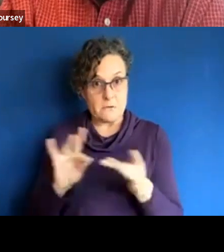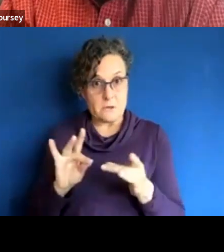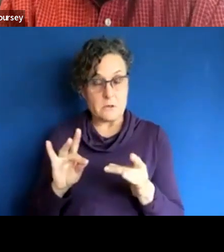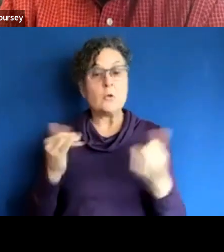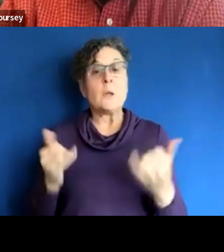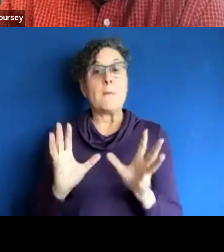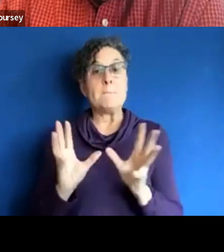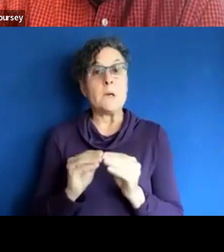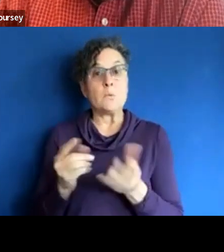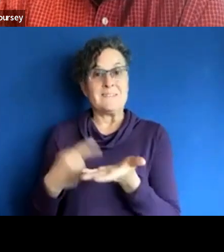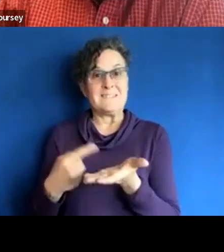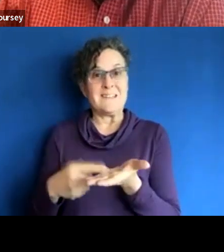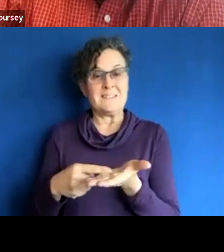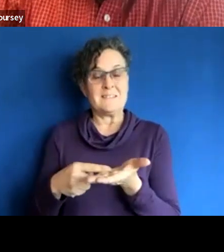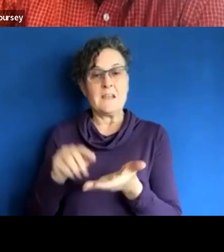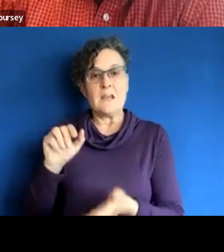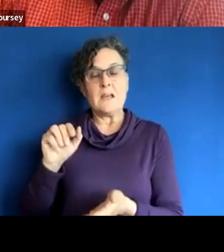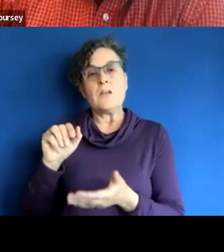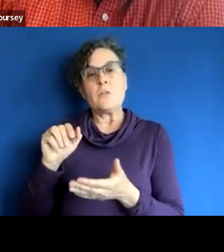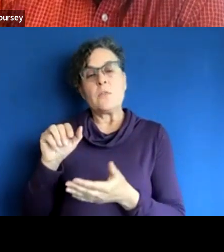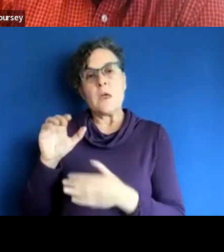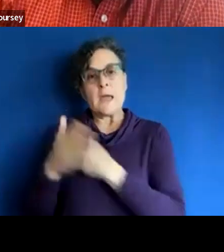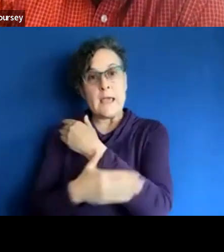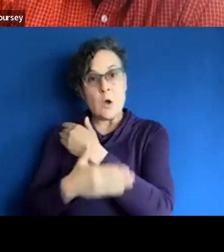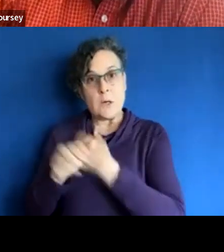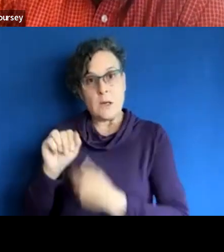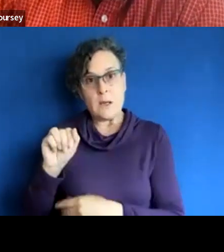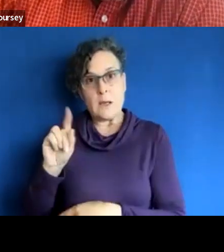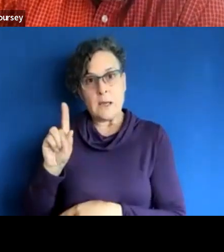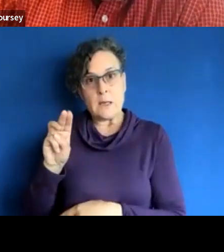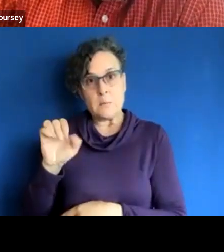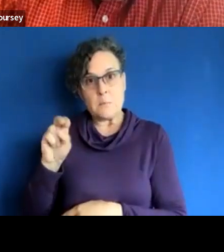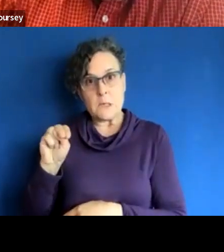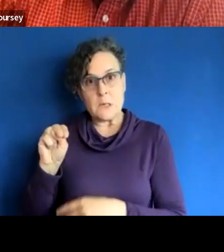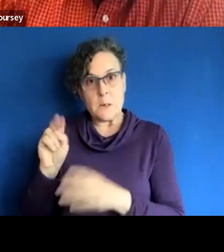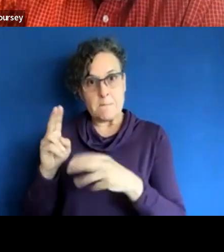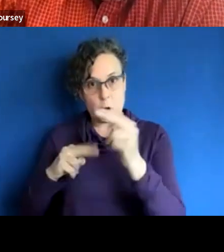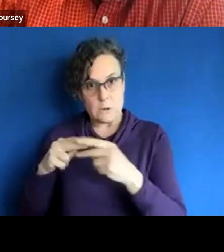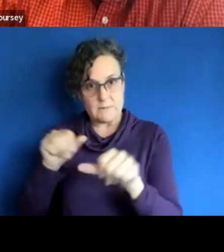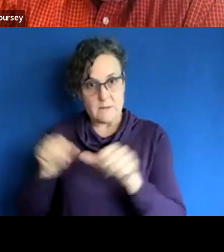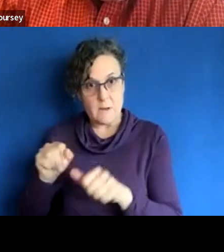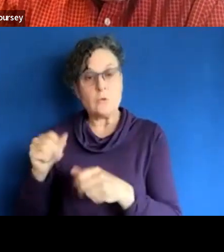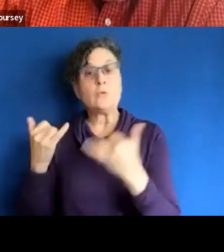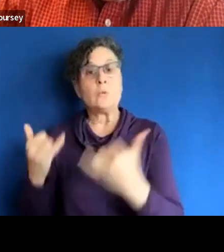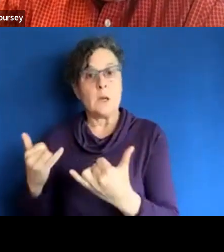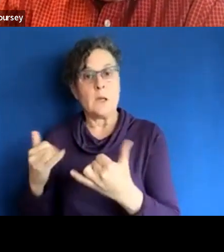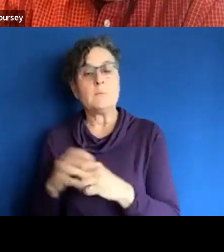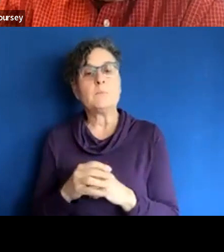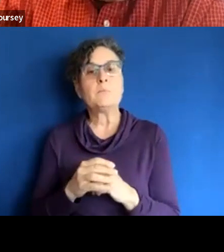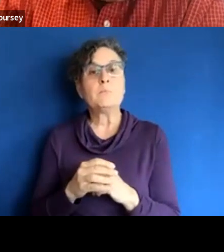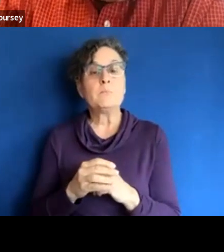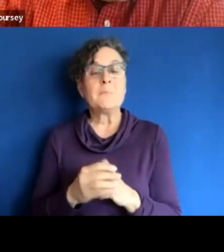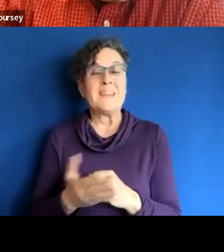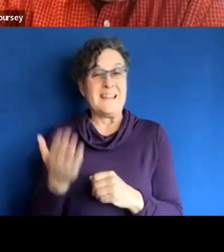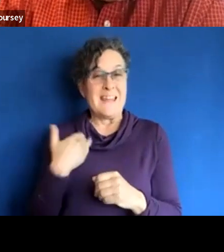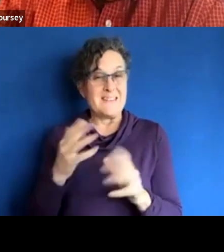And those of you who live in the area, I saw many of you on our last board meeting stand up and voice your opinions,